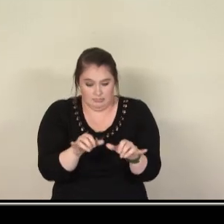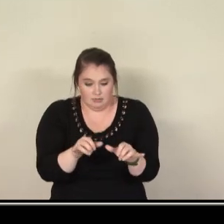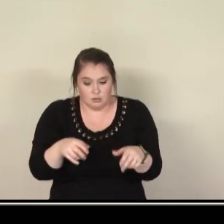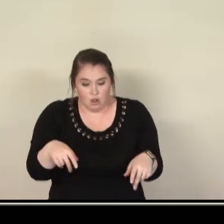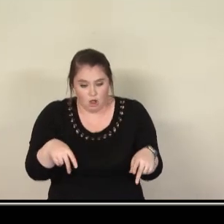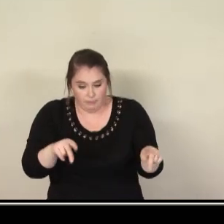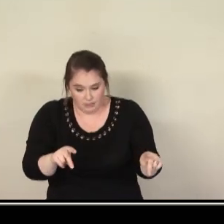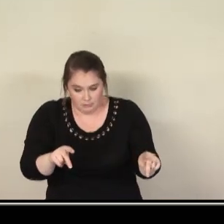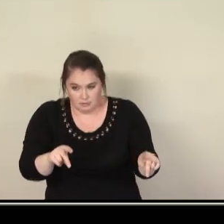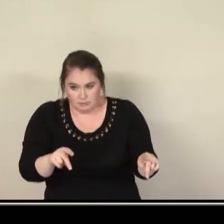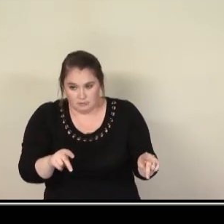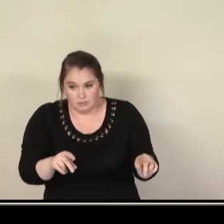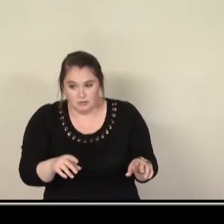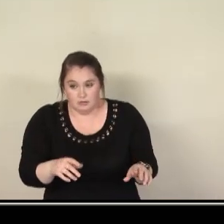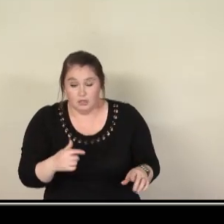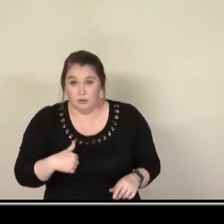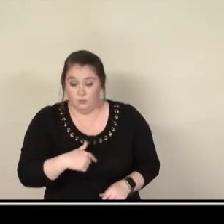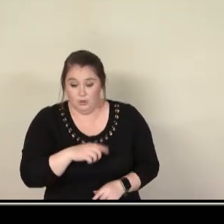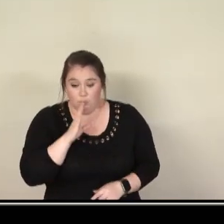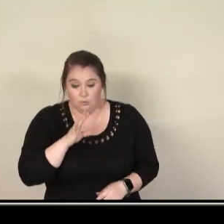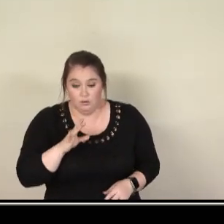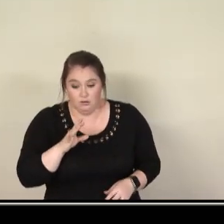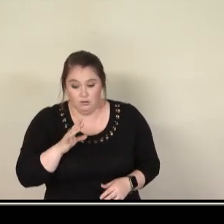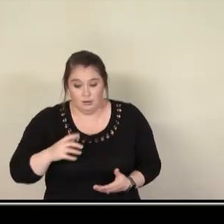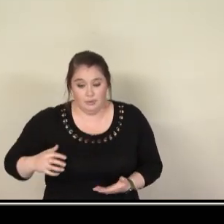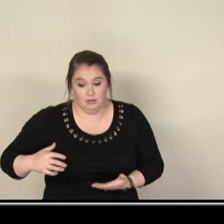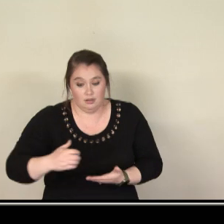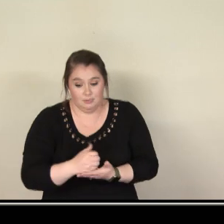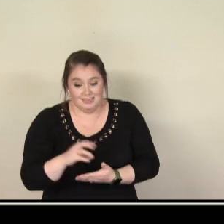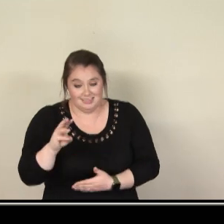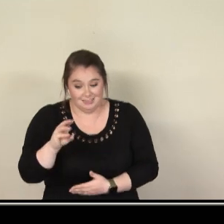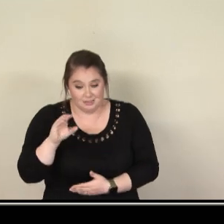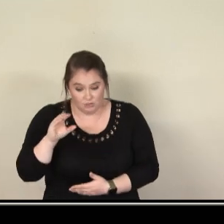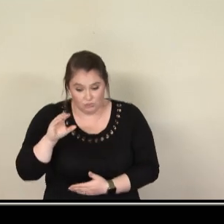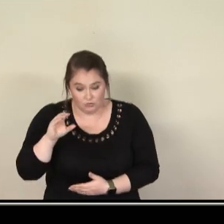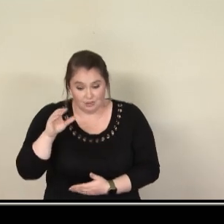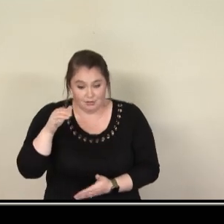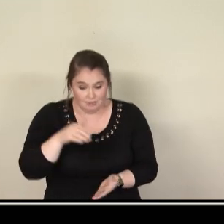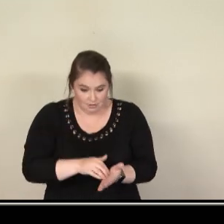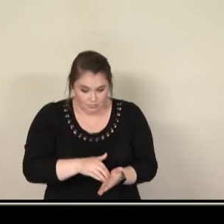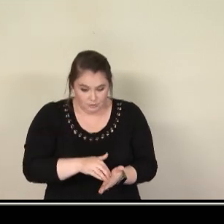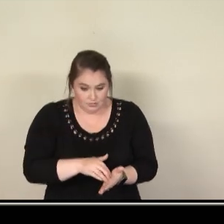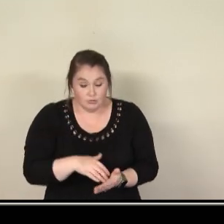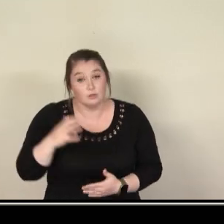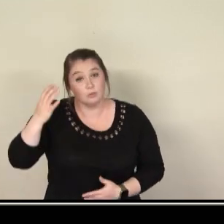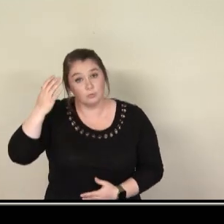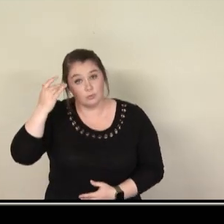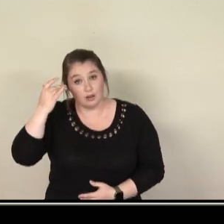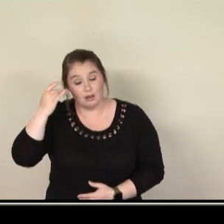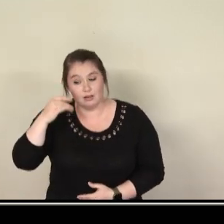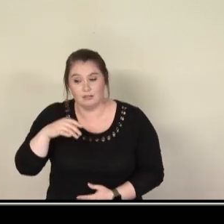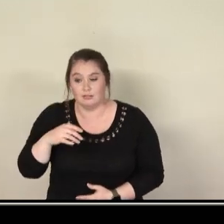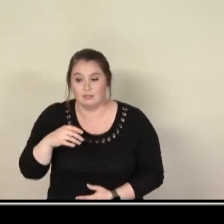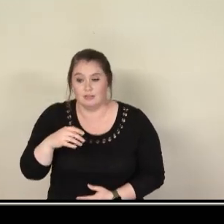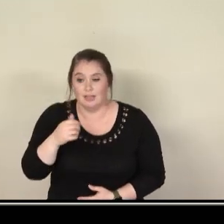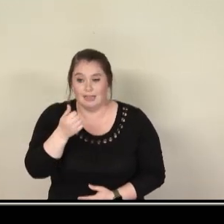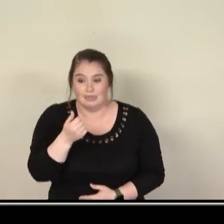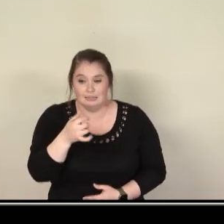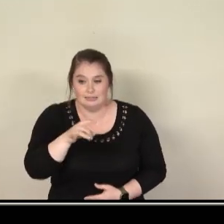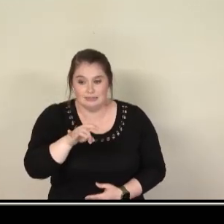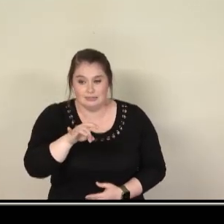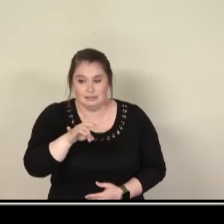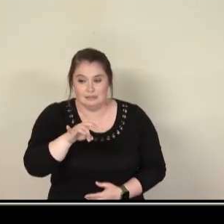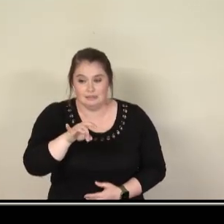and we were going to pick up about $600,000 because that's how our 1882 campuses that are